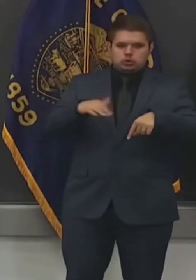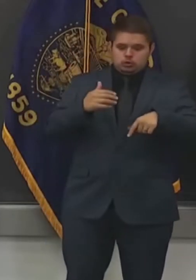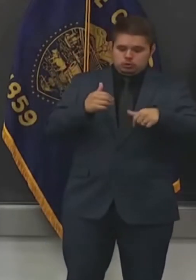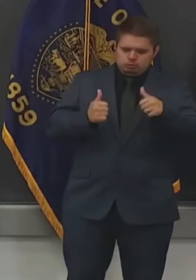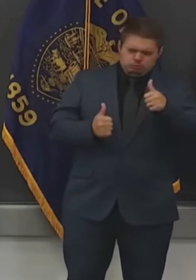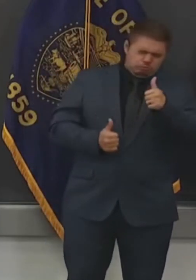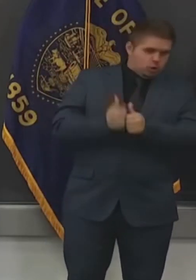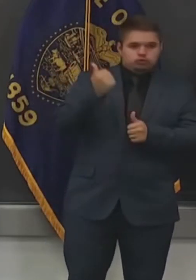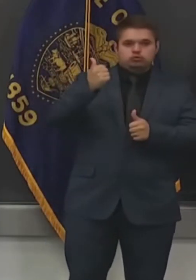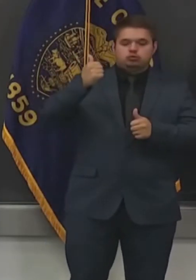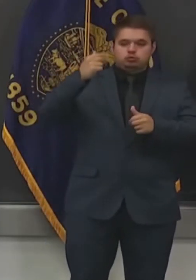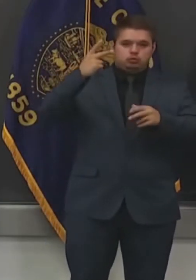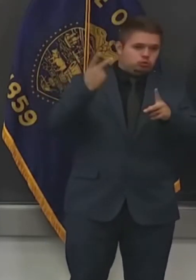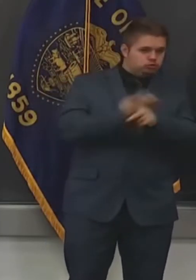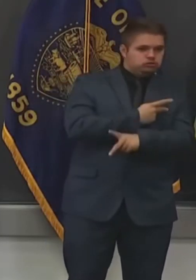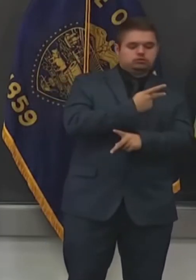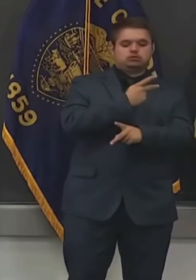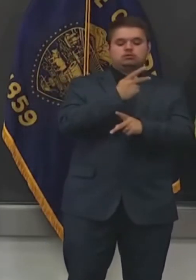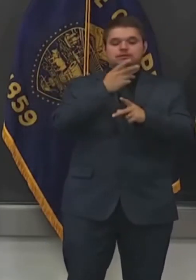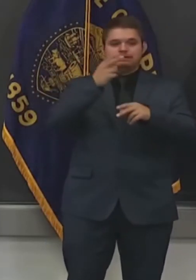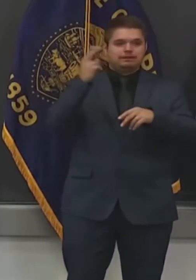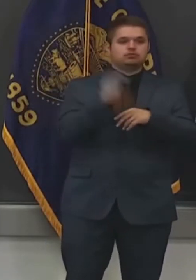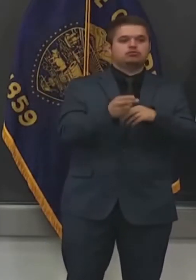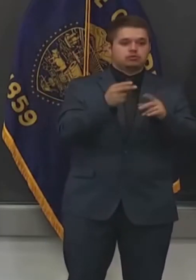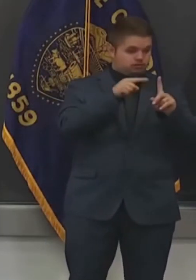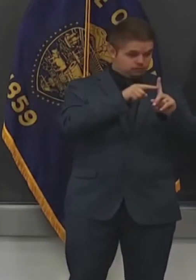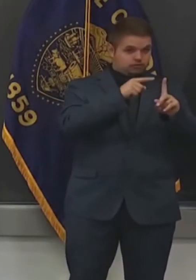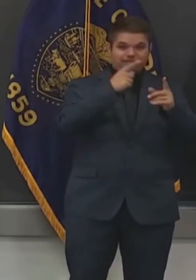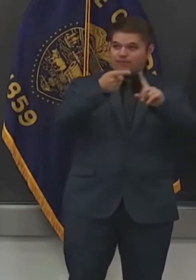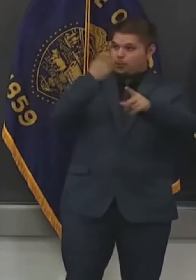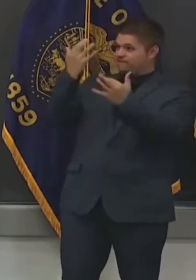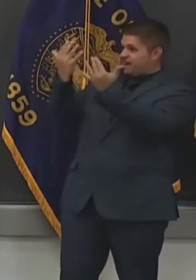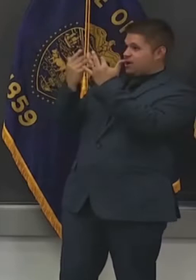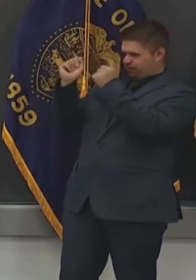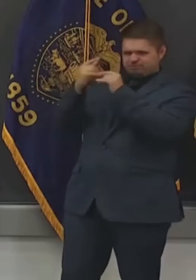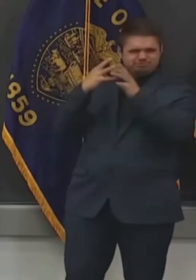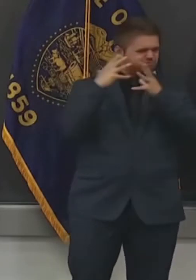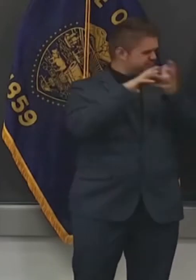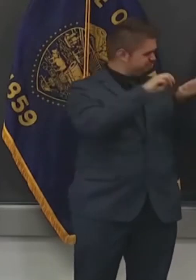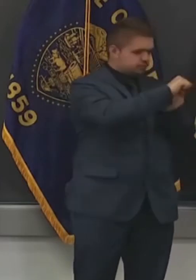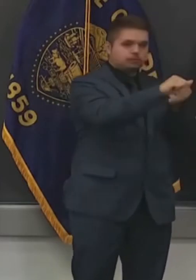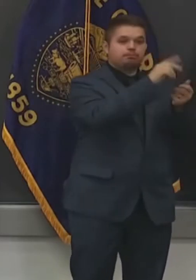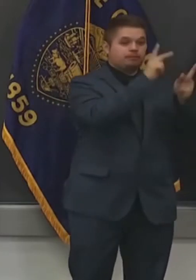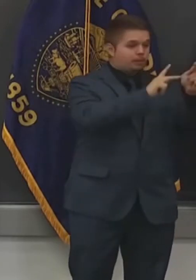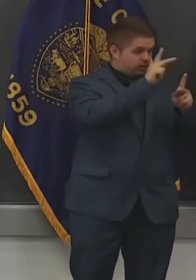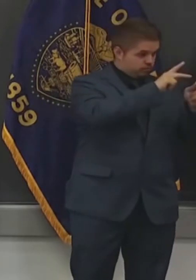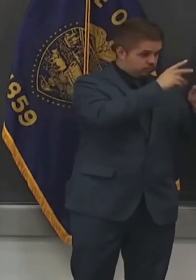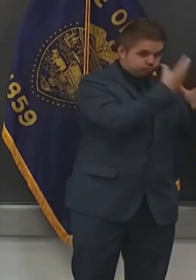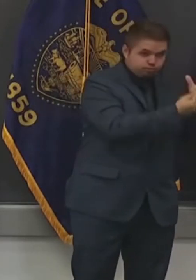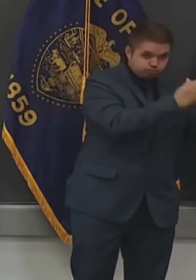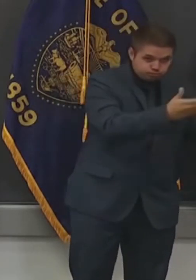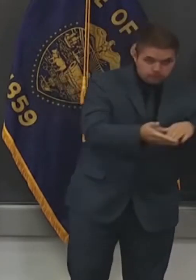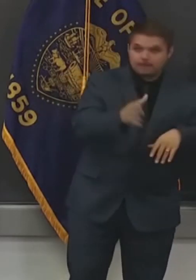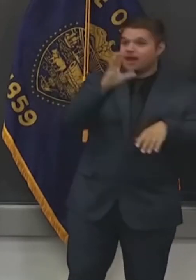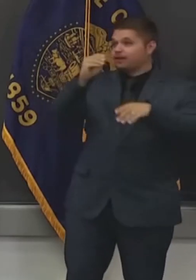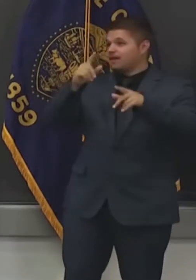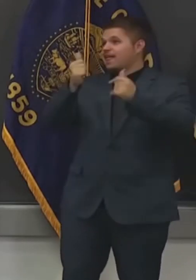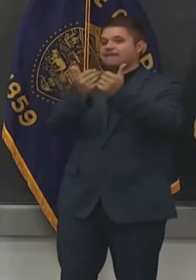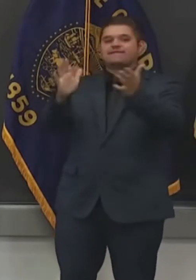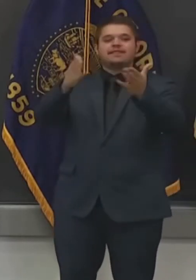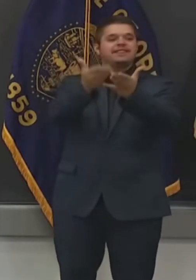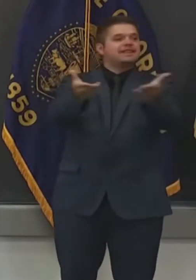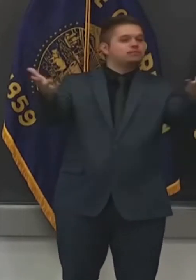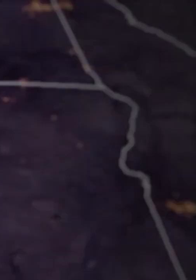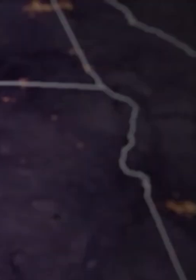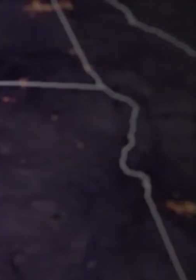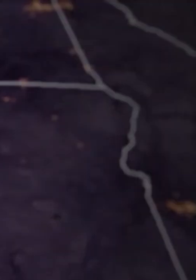to wildfire in our state's history. My heart goes out to all of the families impacted by this